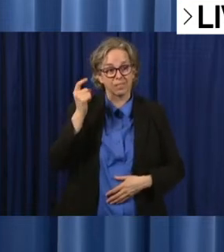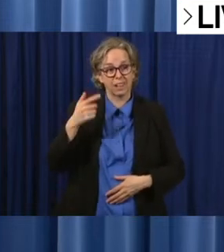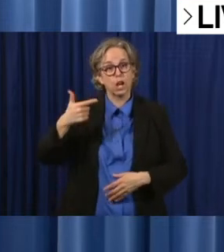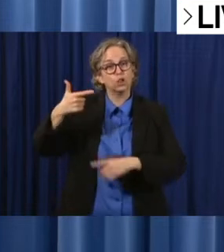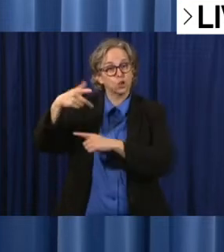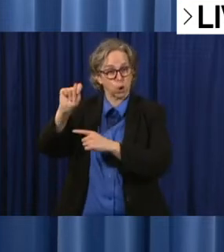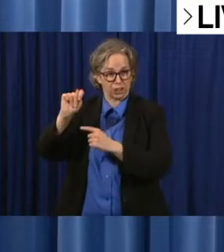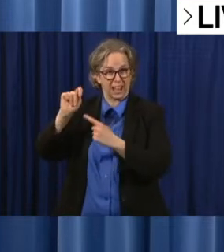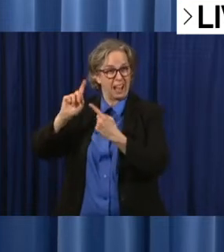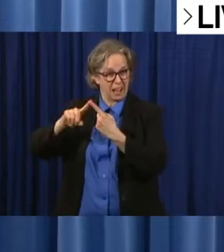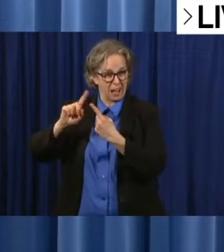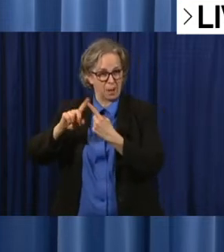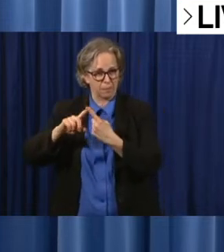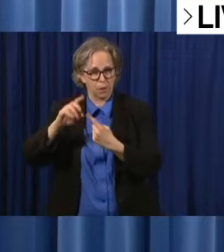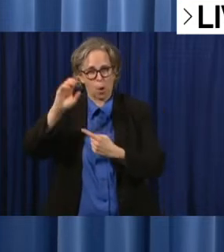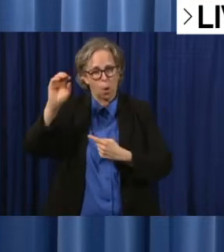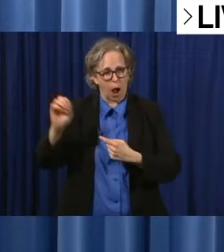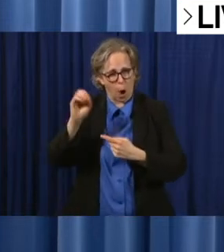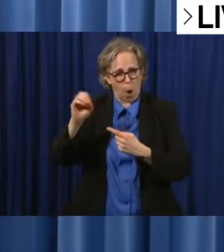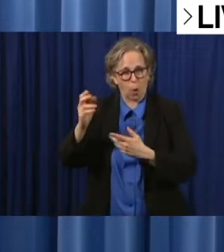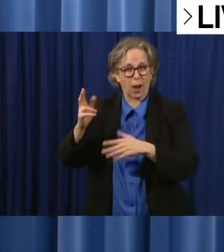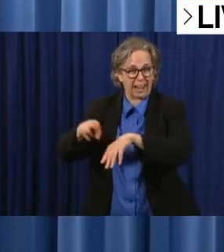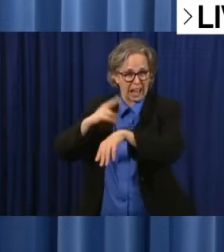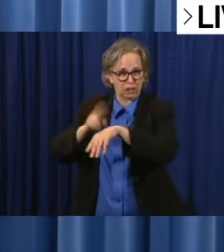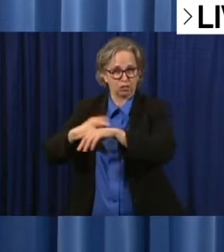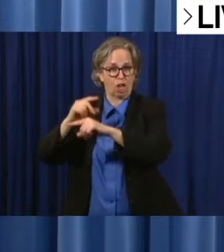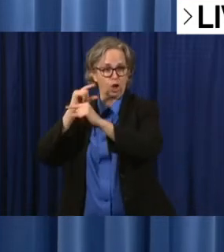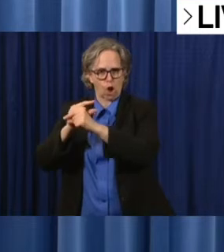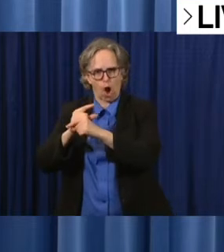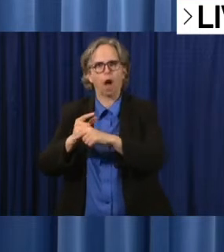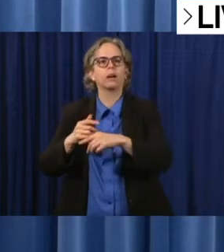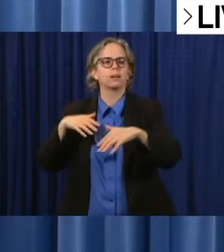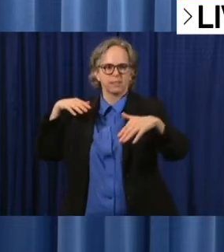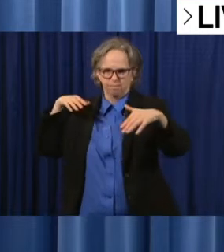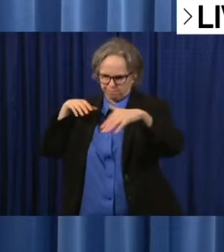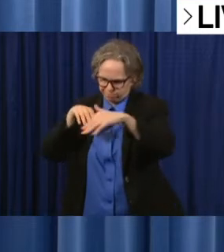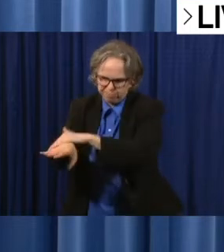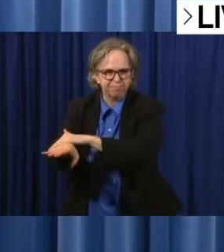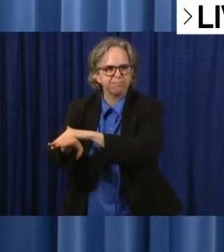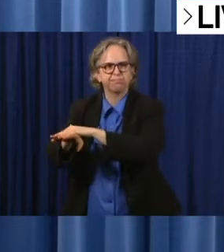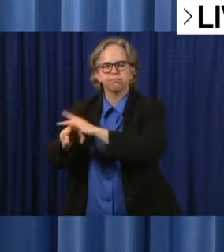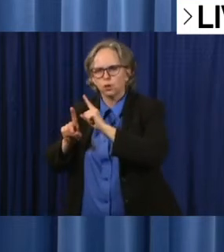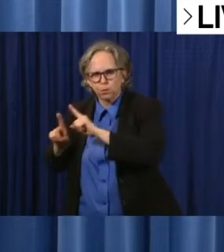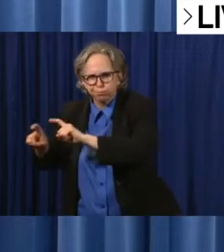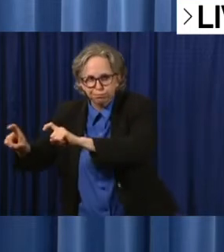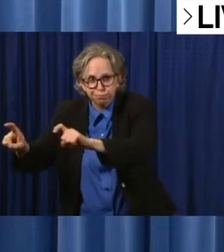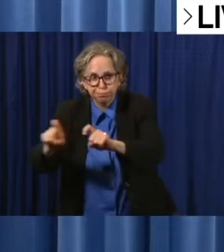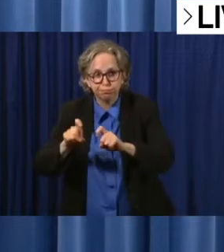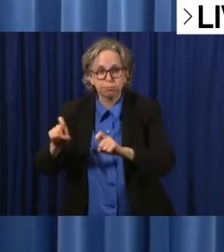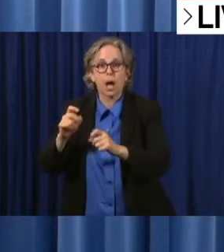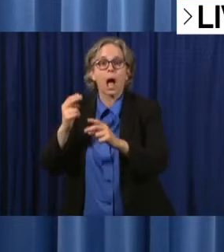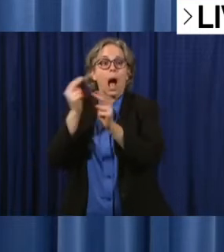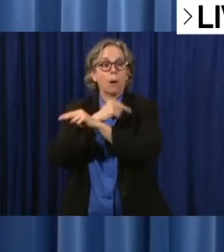responded over the weekend to take the testing samples, and the Ohio State Highway Patrol transported the test to and from the facility. As